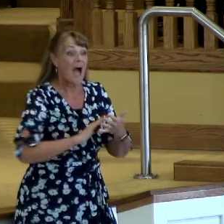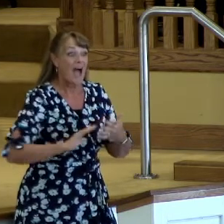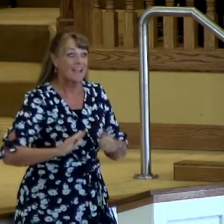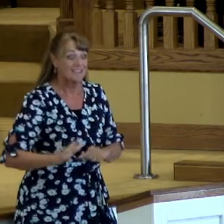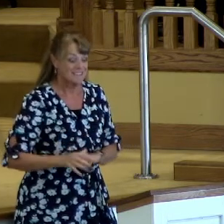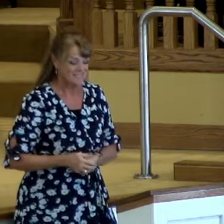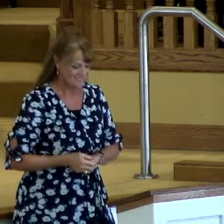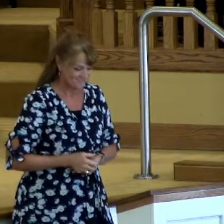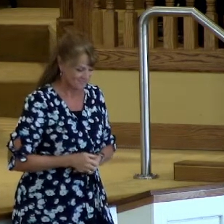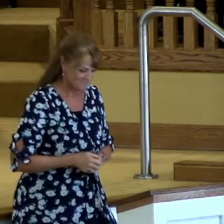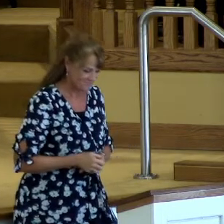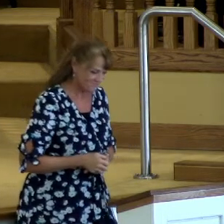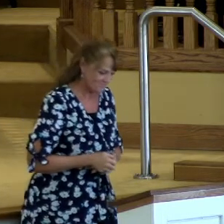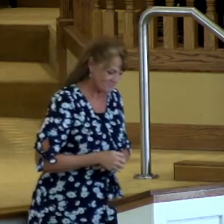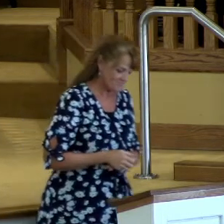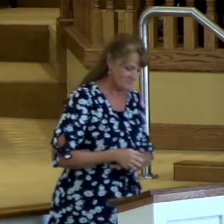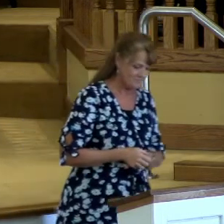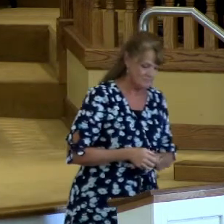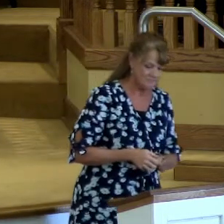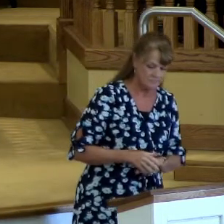disguise?